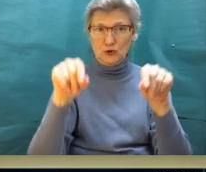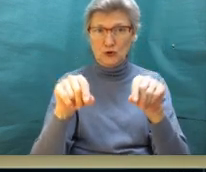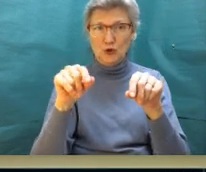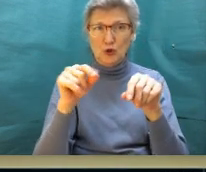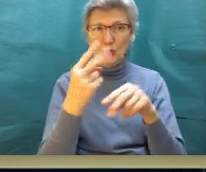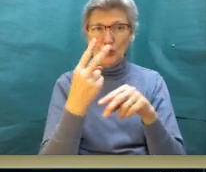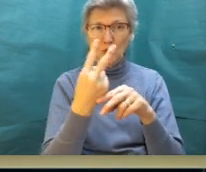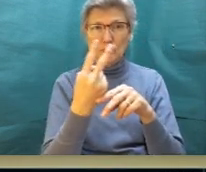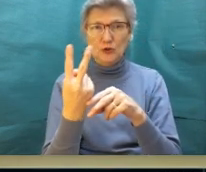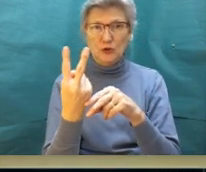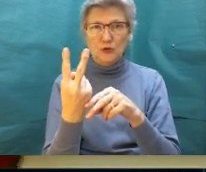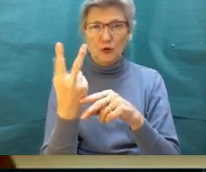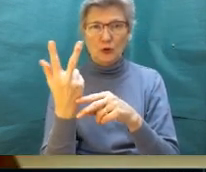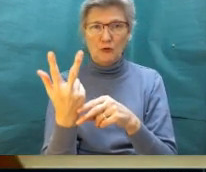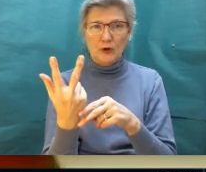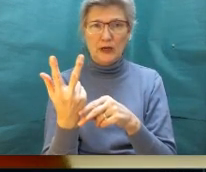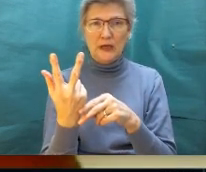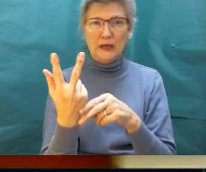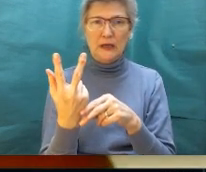1, 2,